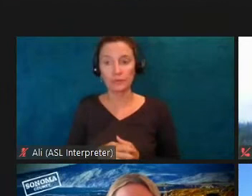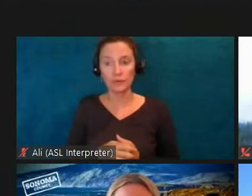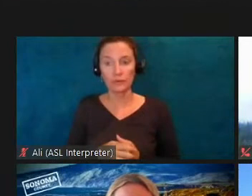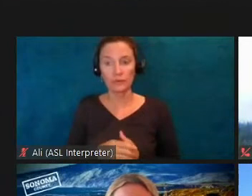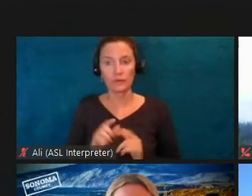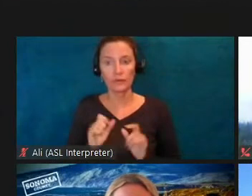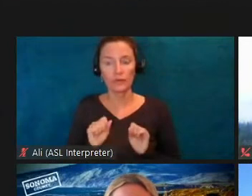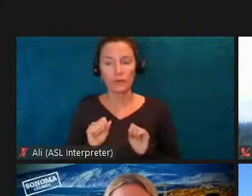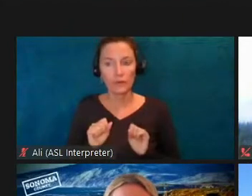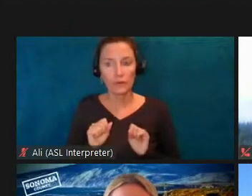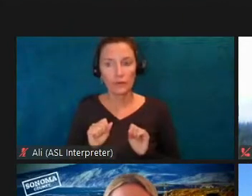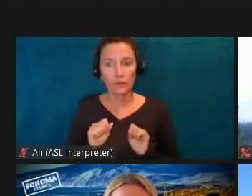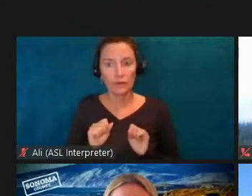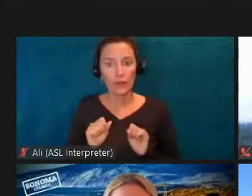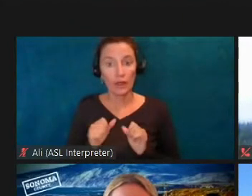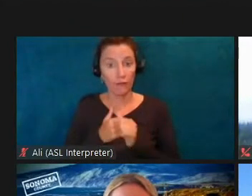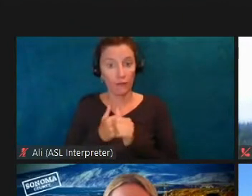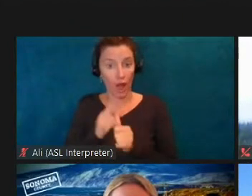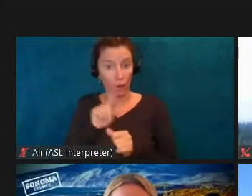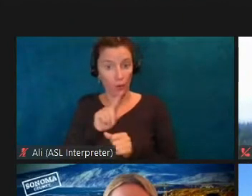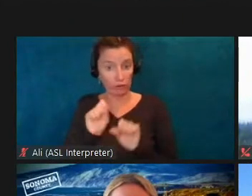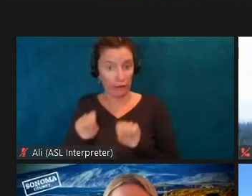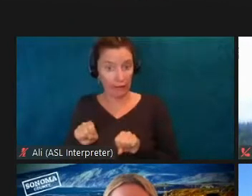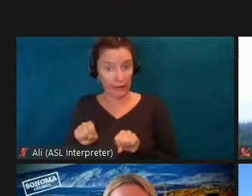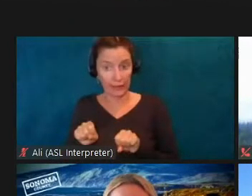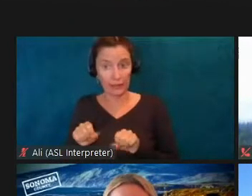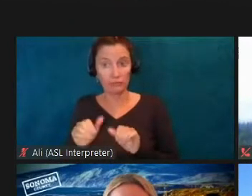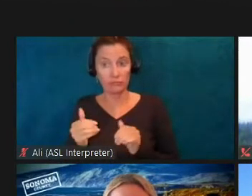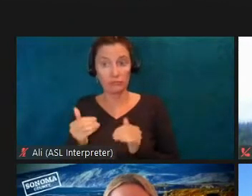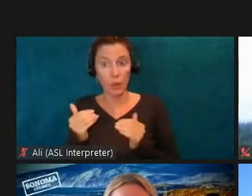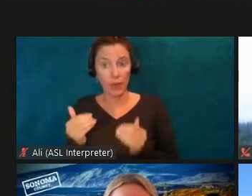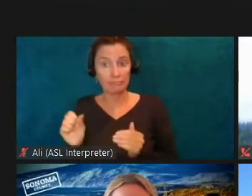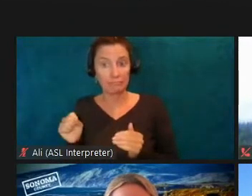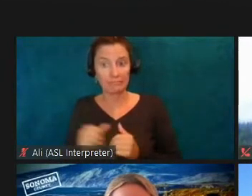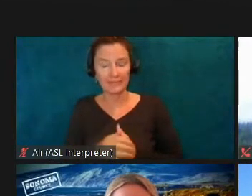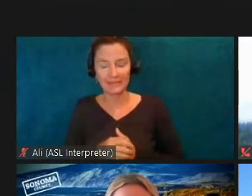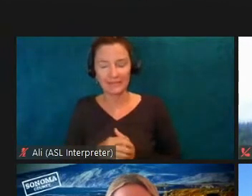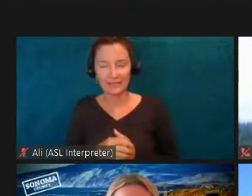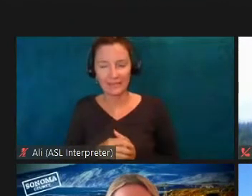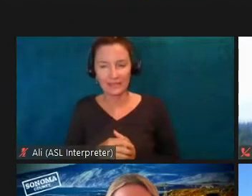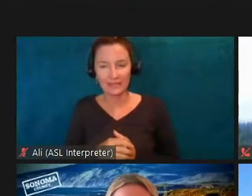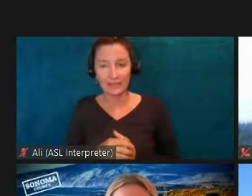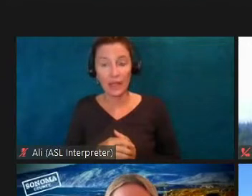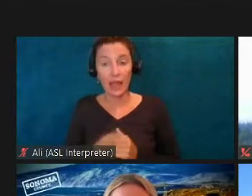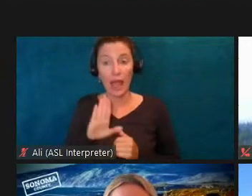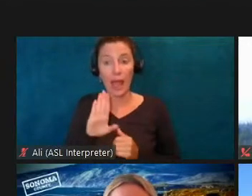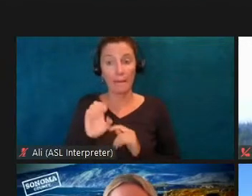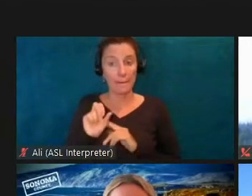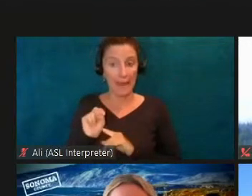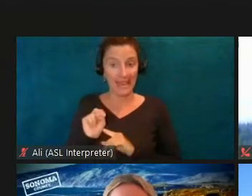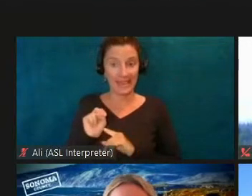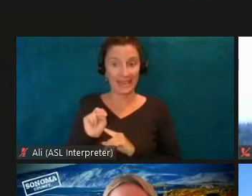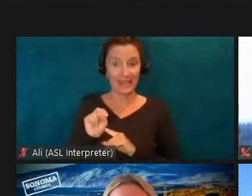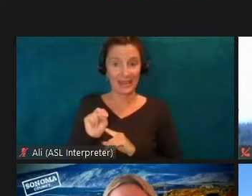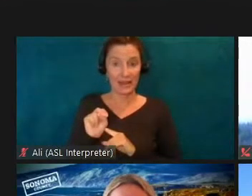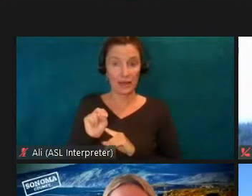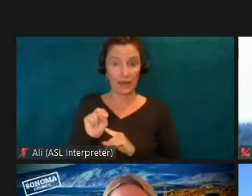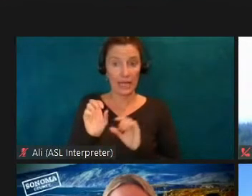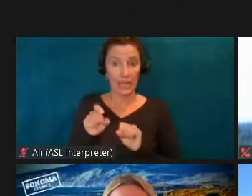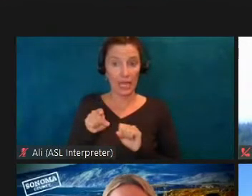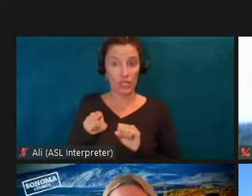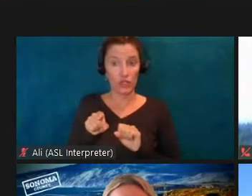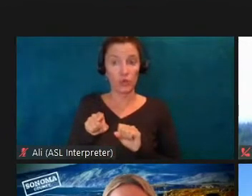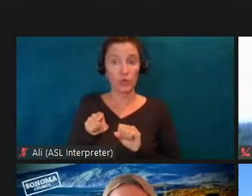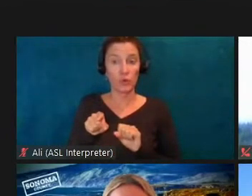Can I ask a follow-up? Sure, Mary, go ahead. Okay. Ben, can you talk about the meaning of